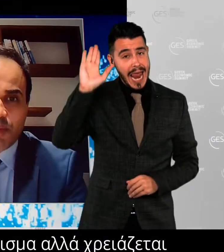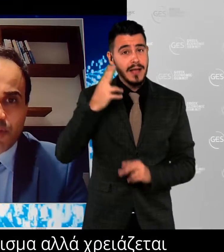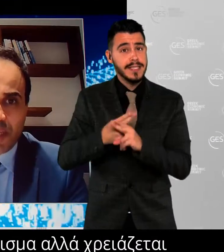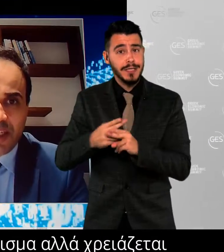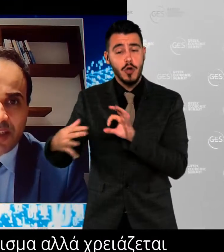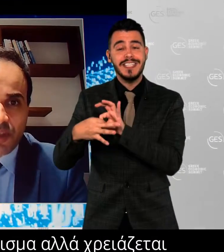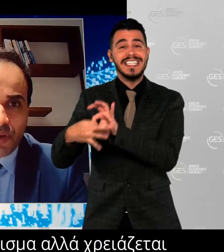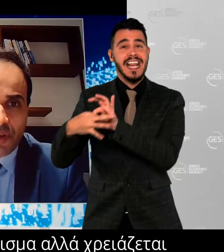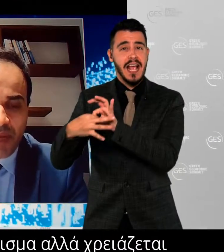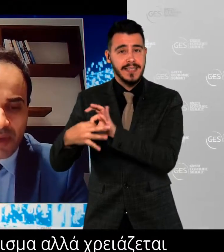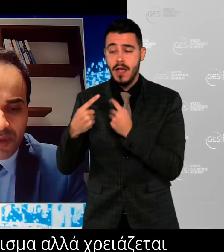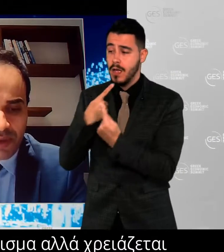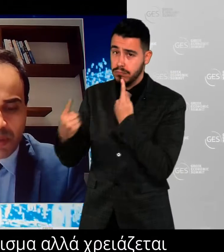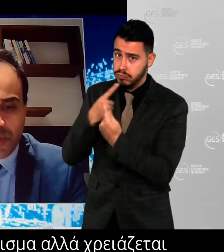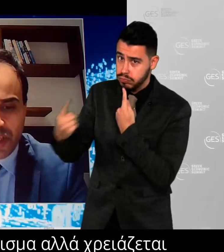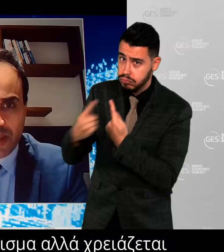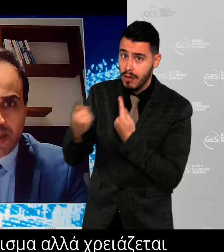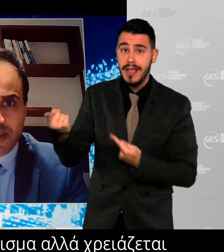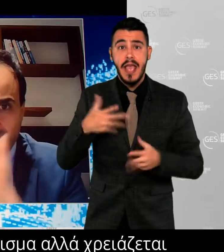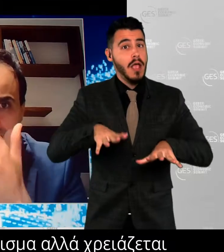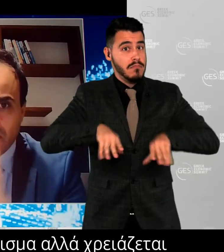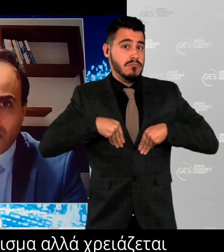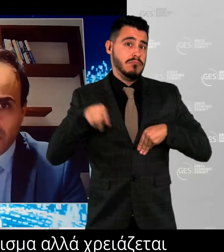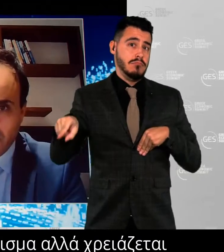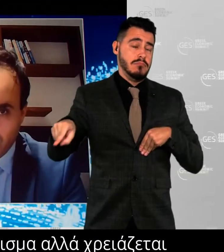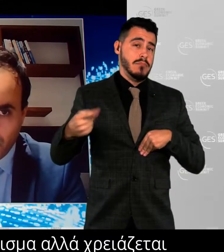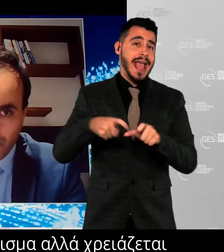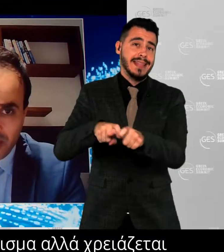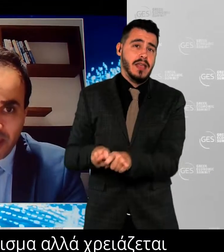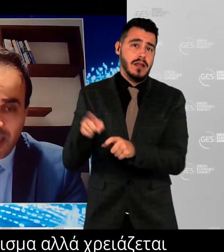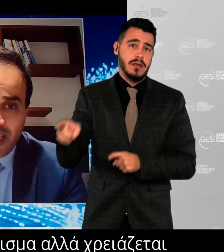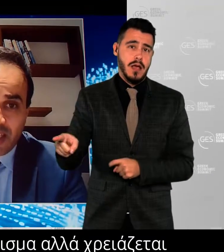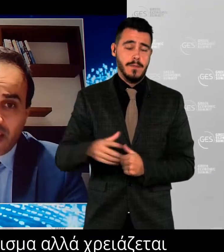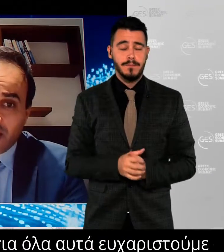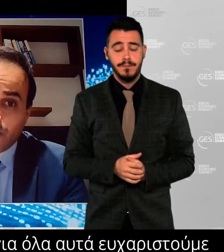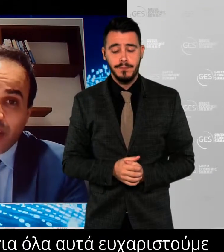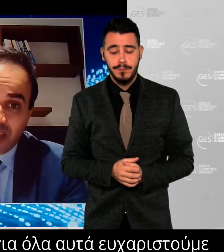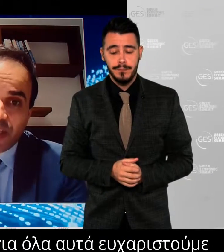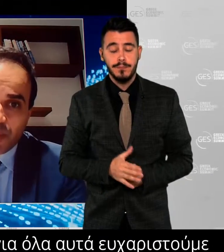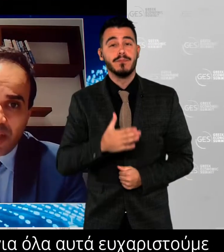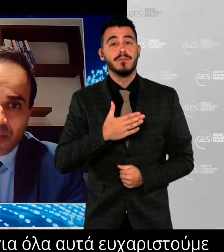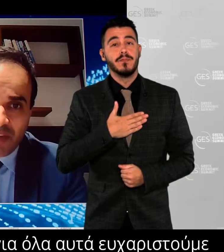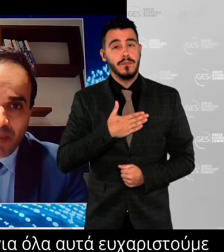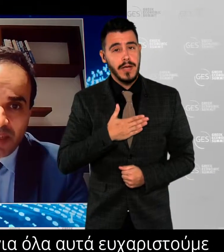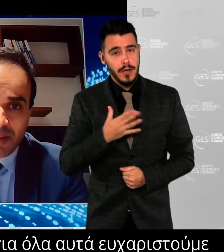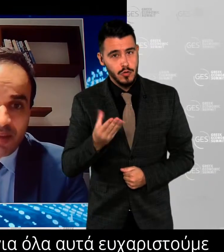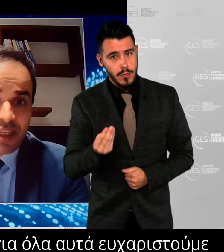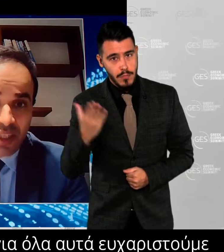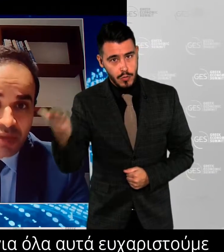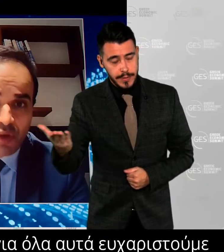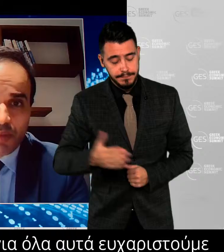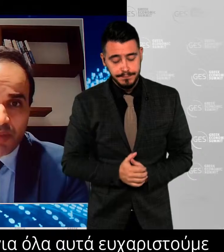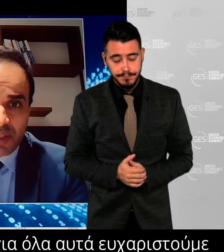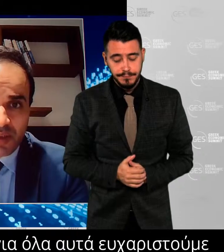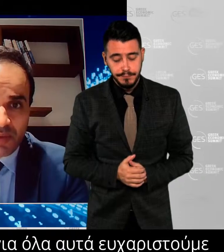Thank you, Simon. Very clear. You talked about corporations setting targets and commitments, and banks themselves have made